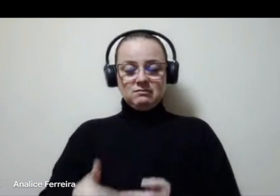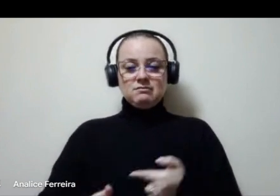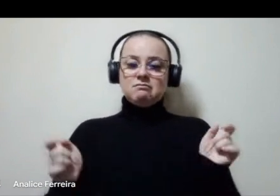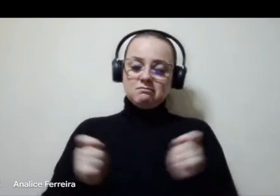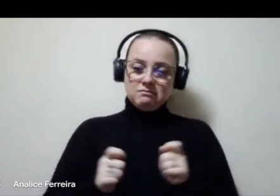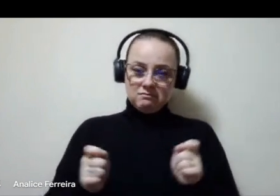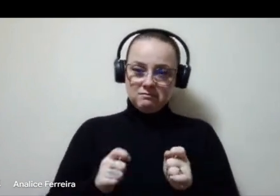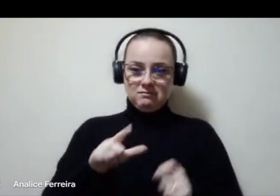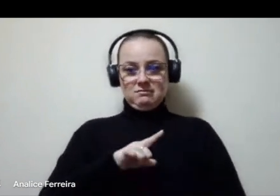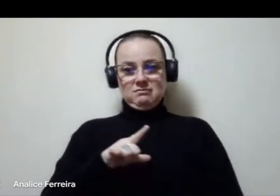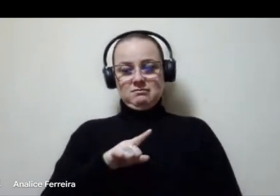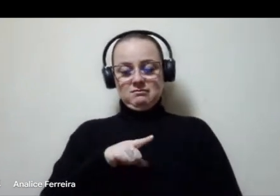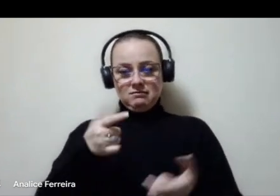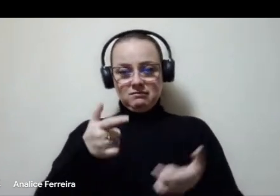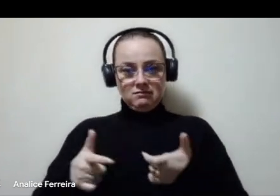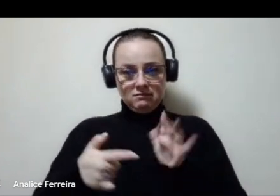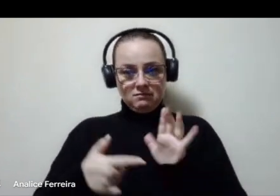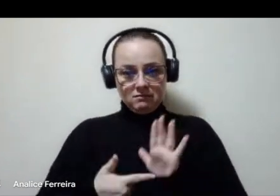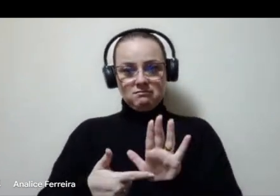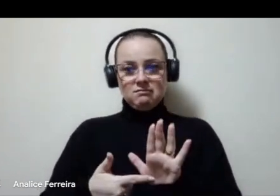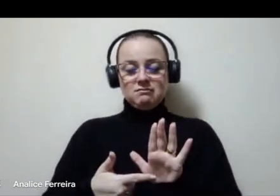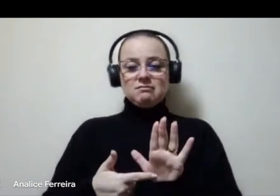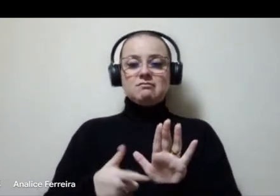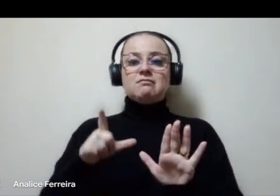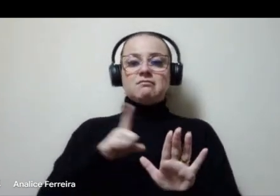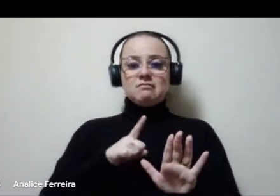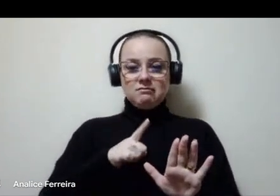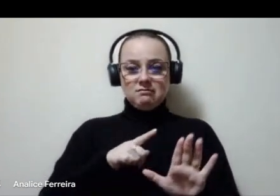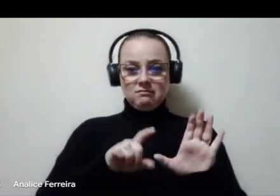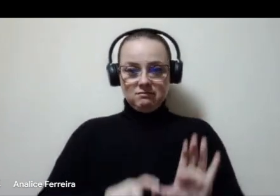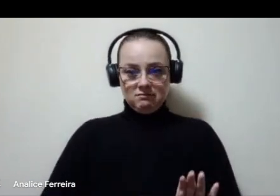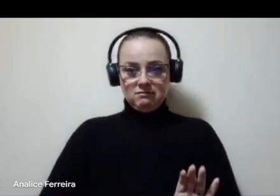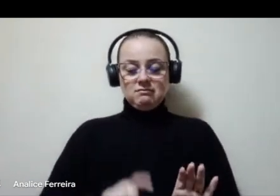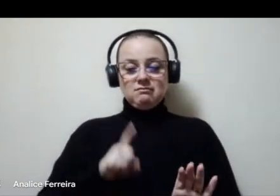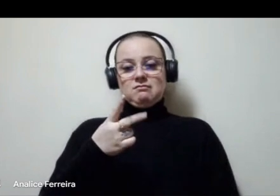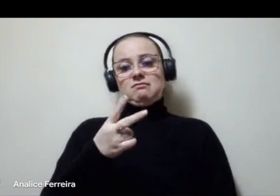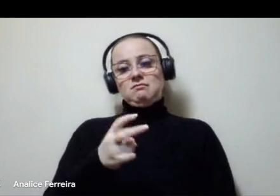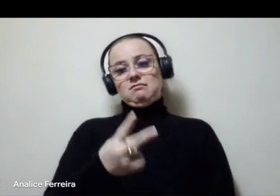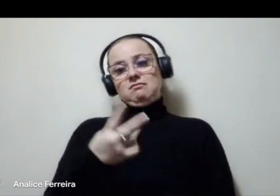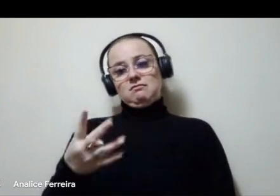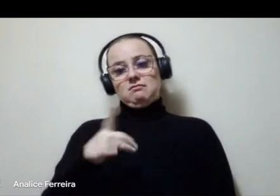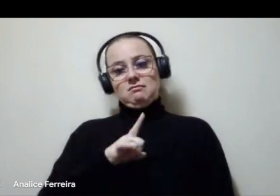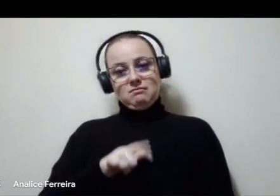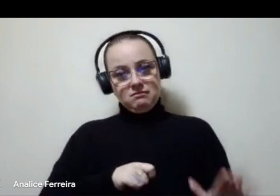to present, he has a PNAB 2024. He has a